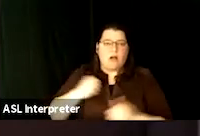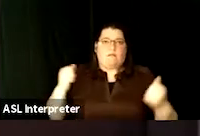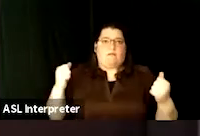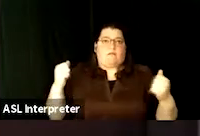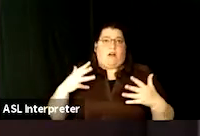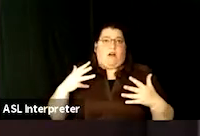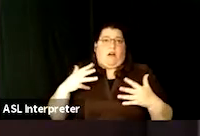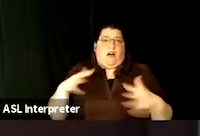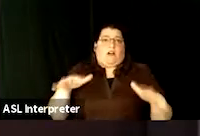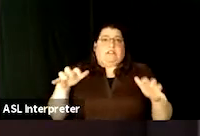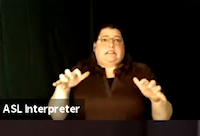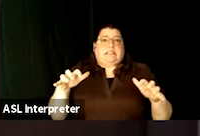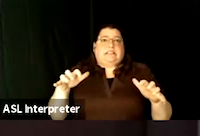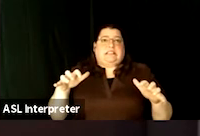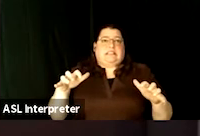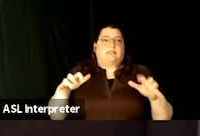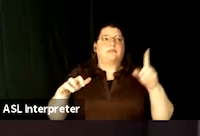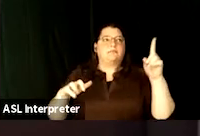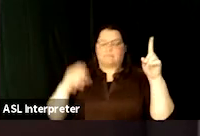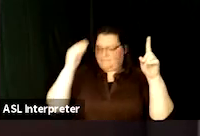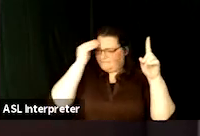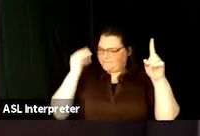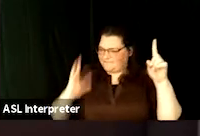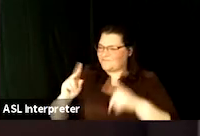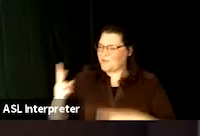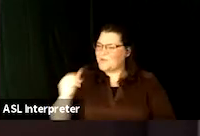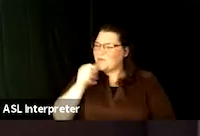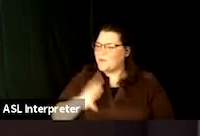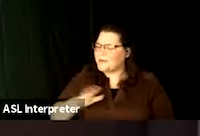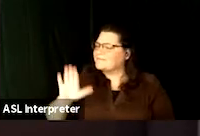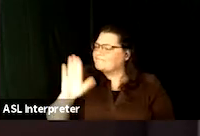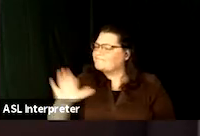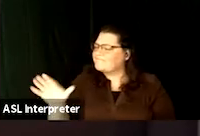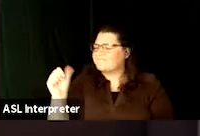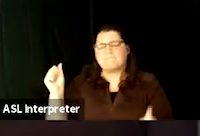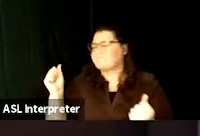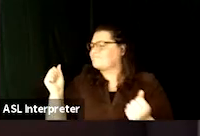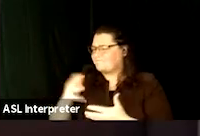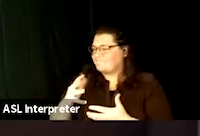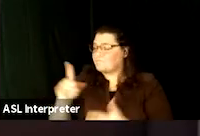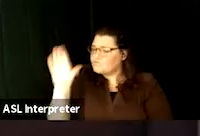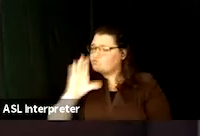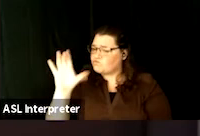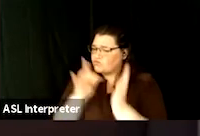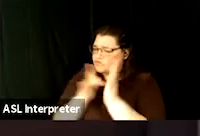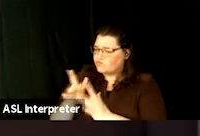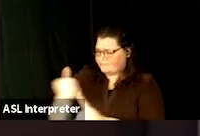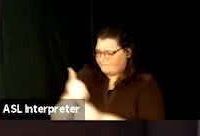that you are looking for Jesus who was crucified. He is not here, for he has been raised, as he